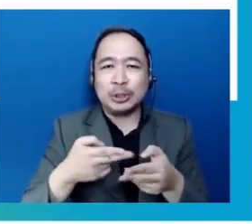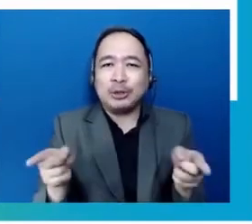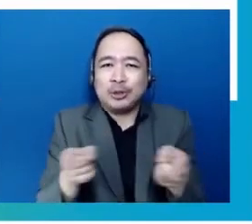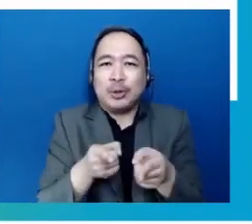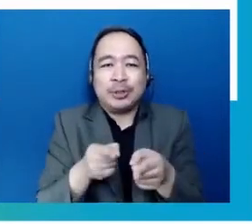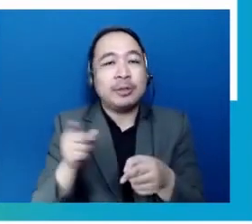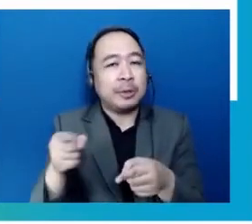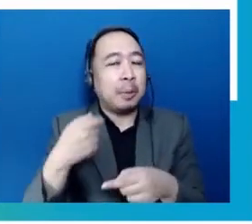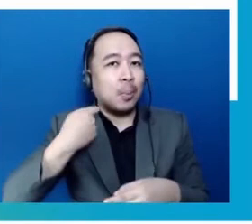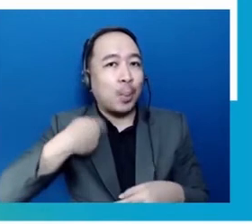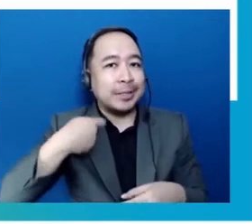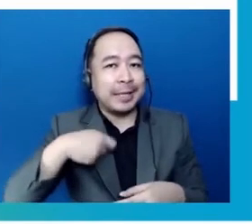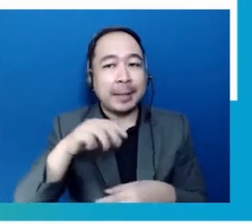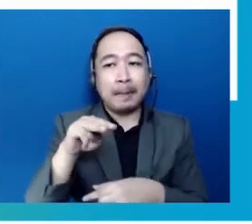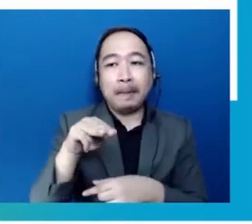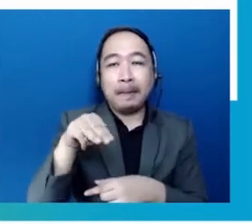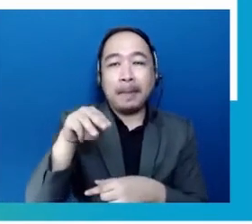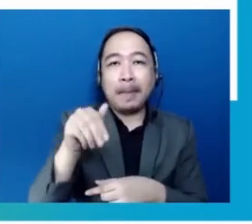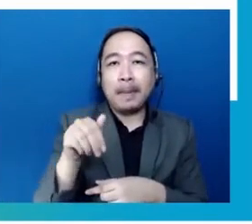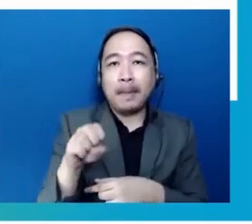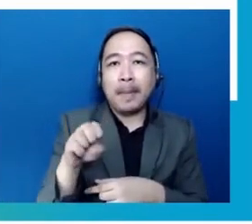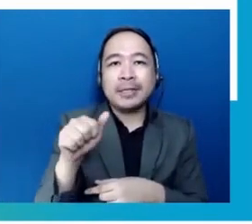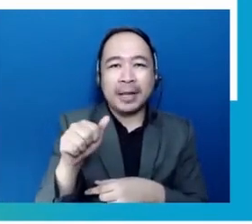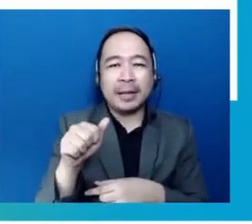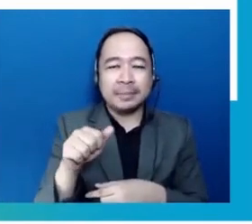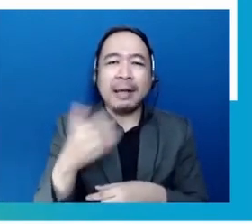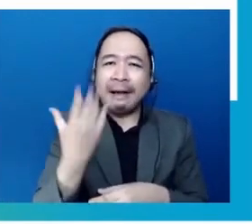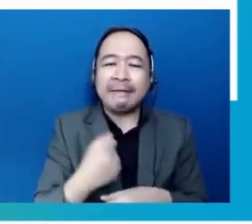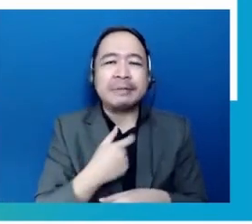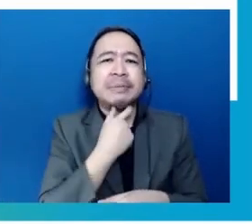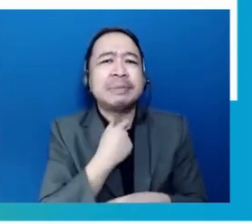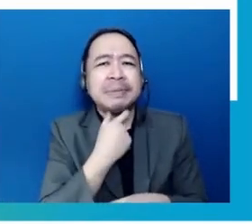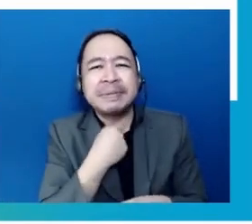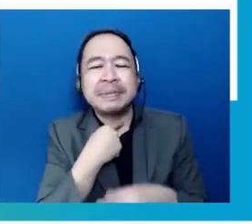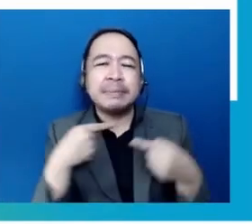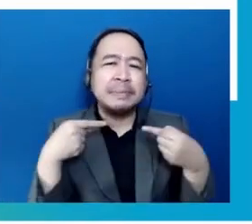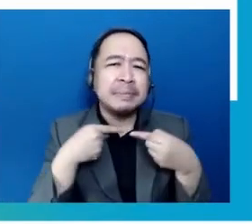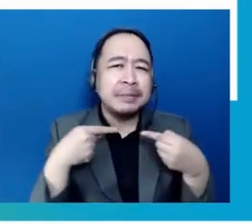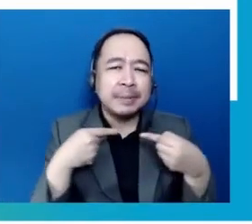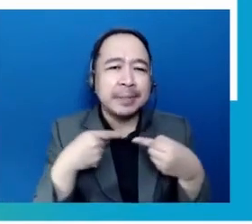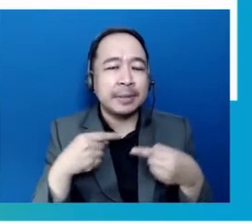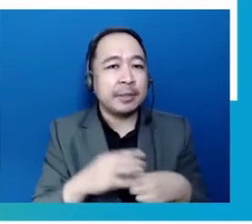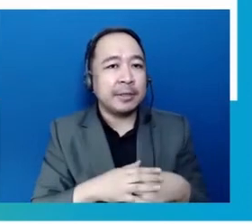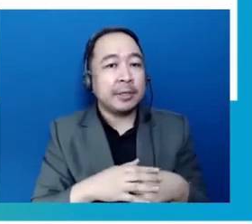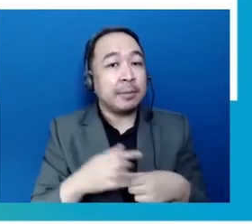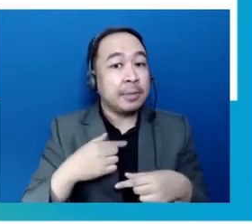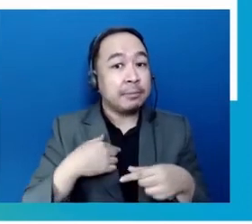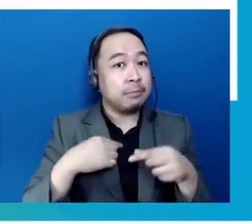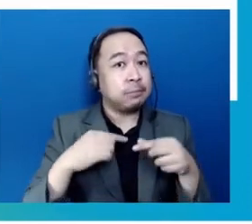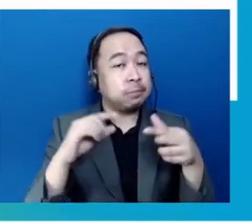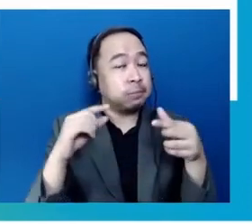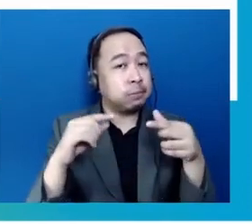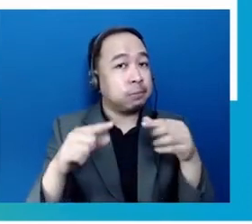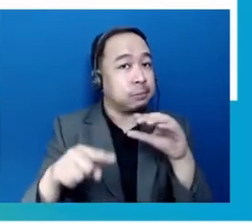Masa has something upsetting his throat for a while. I'm just getting a message through, actually,